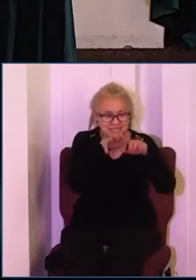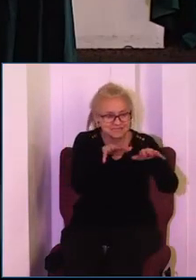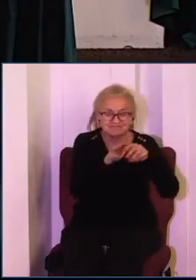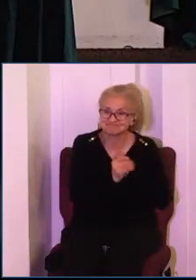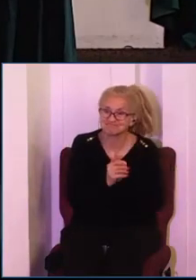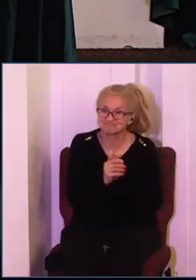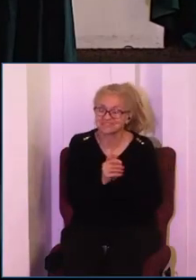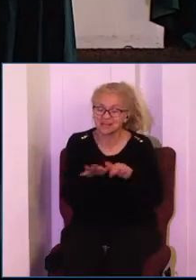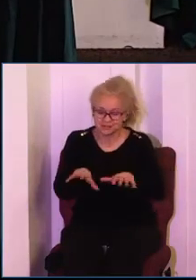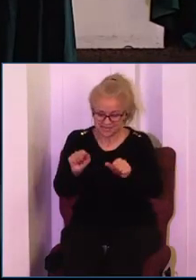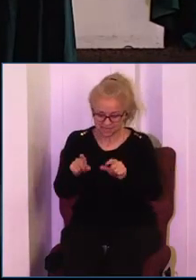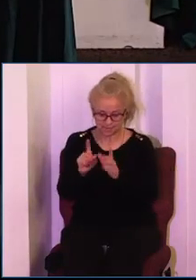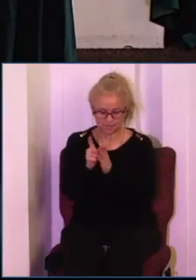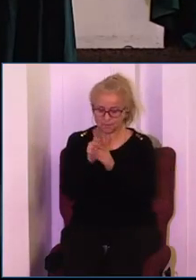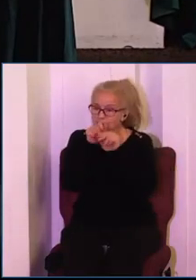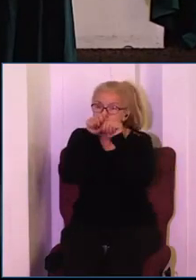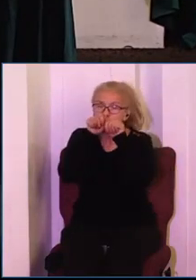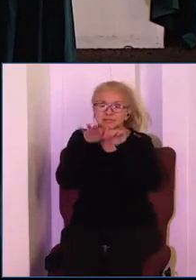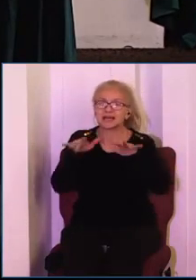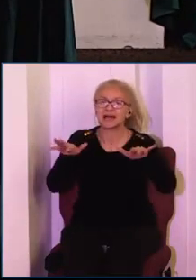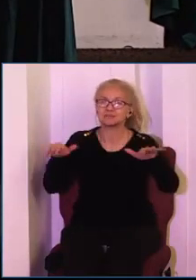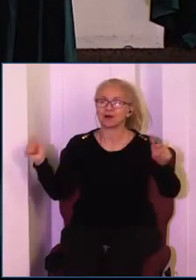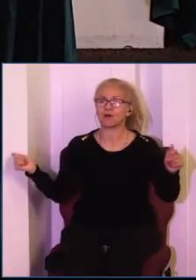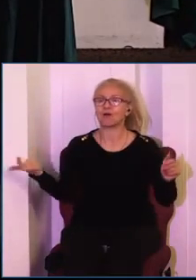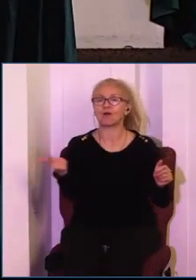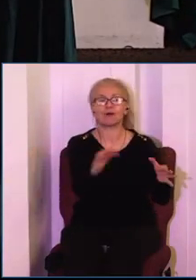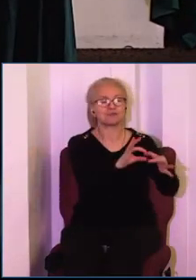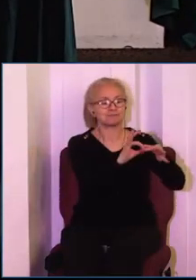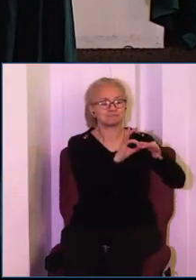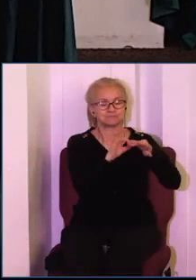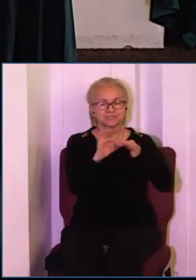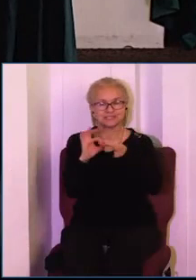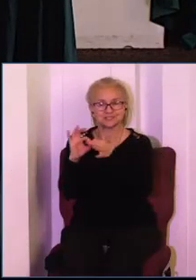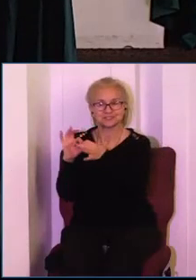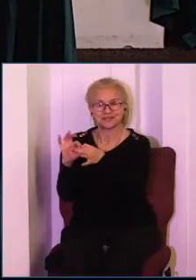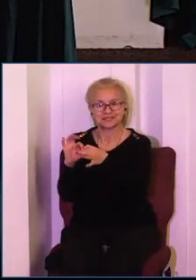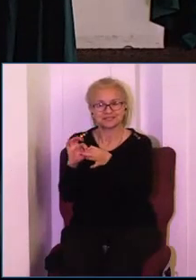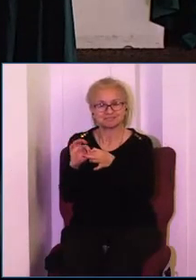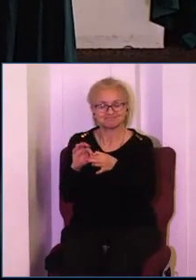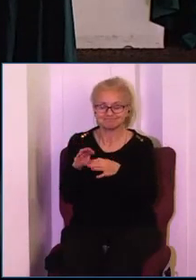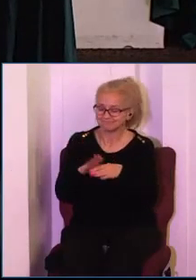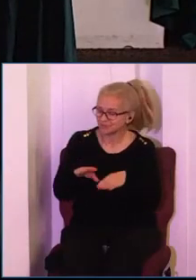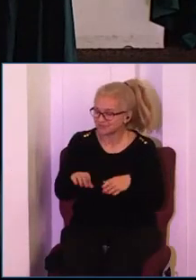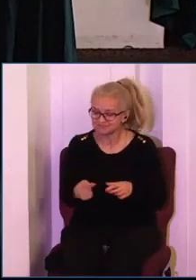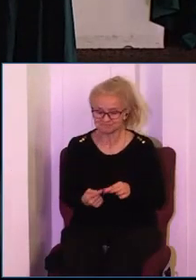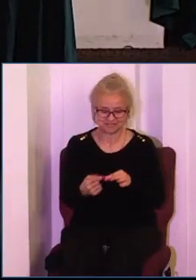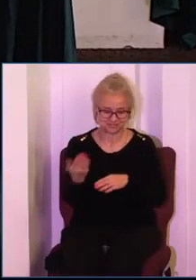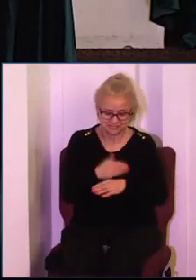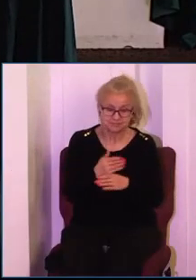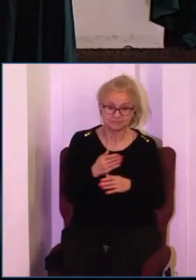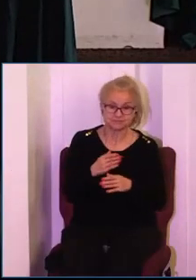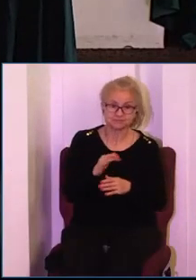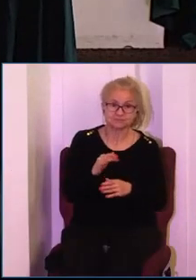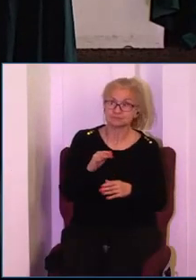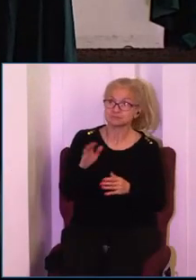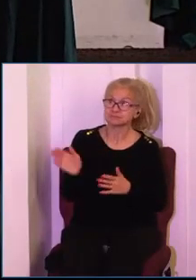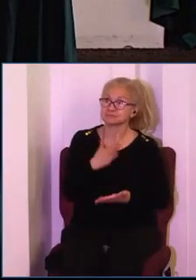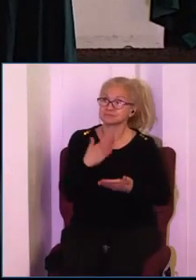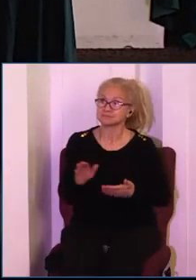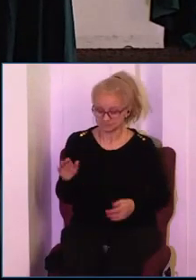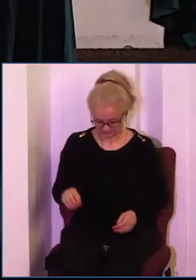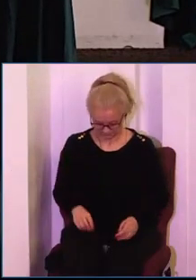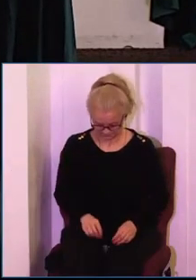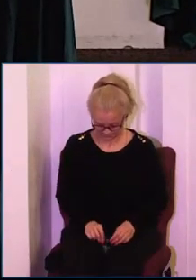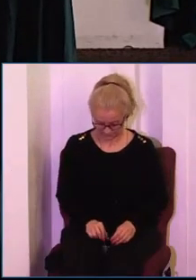Let's take just a moment and bless these relationships on this special day. God, we thank you for all of those